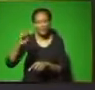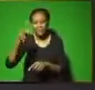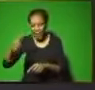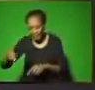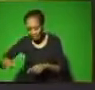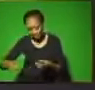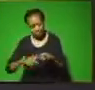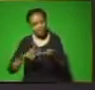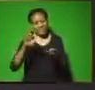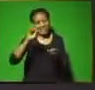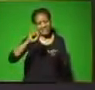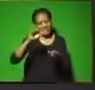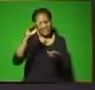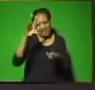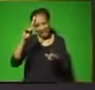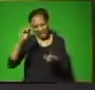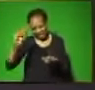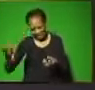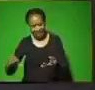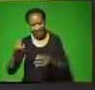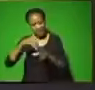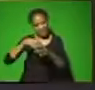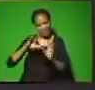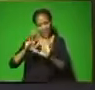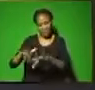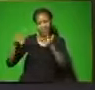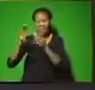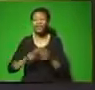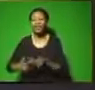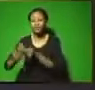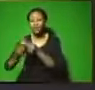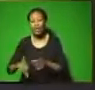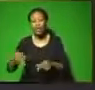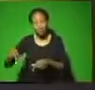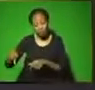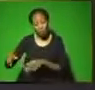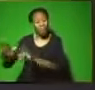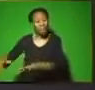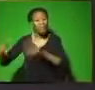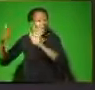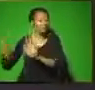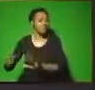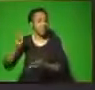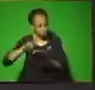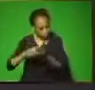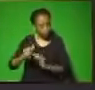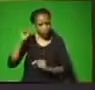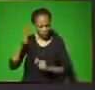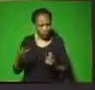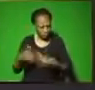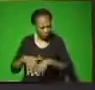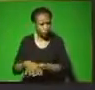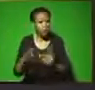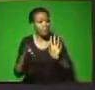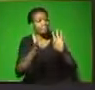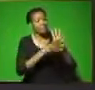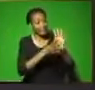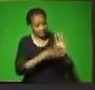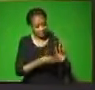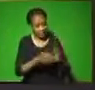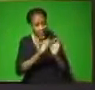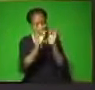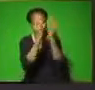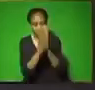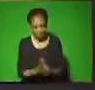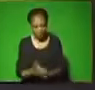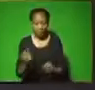SADC, and Interparliamentary Union, the 7th Parliament must play a leading role in the BRICS Parliamentary Forum and